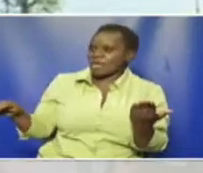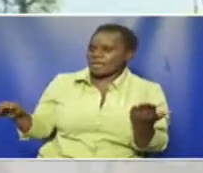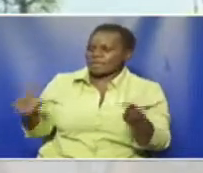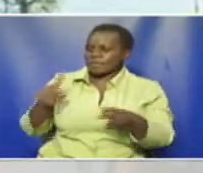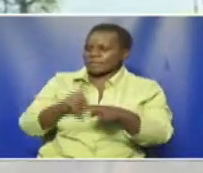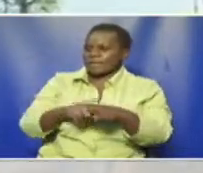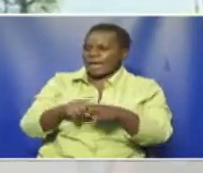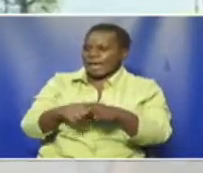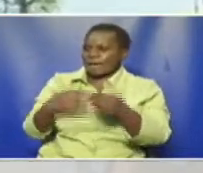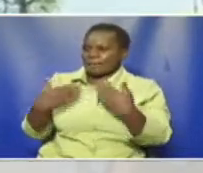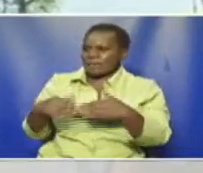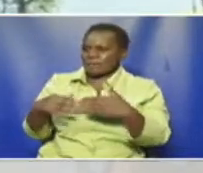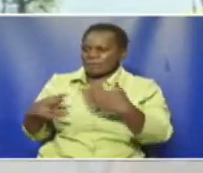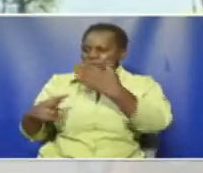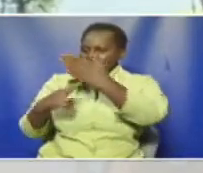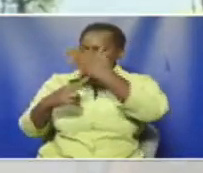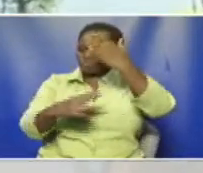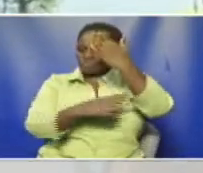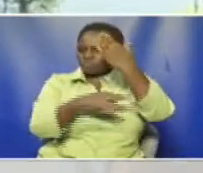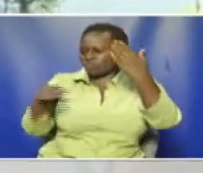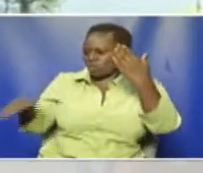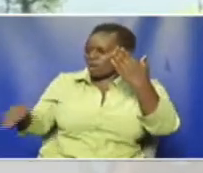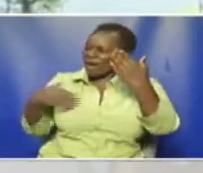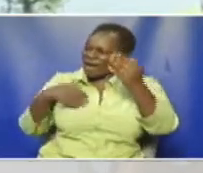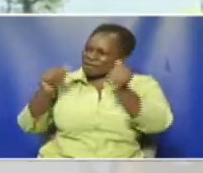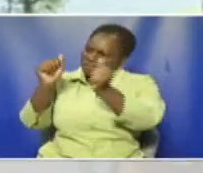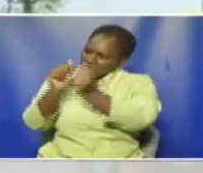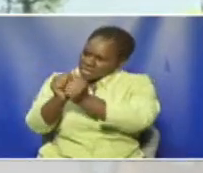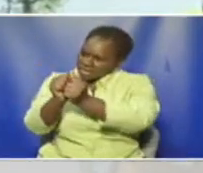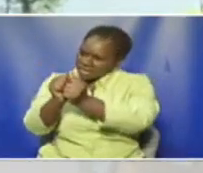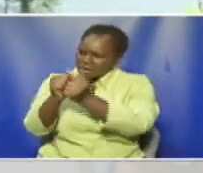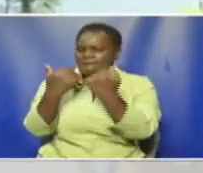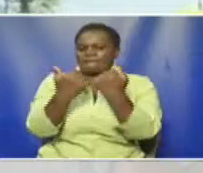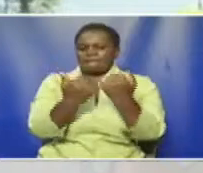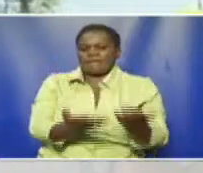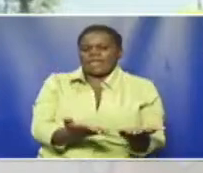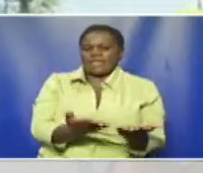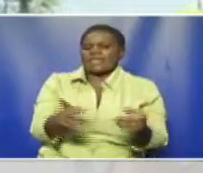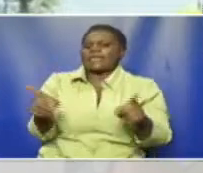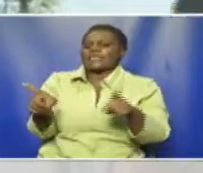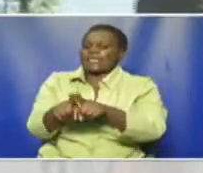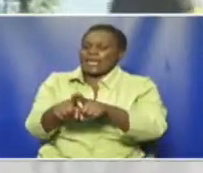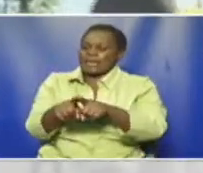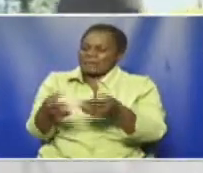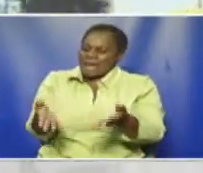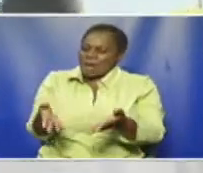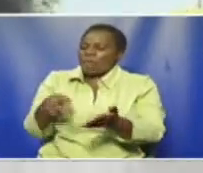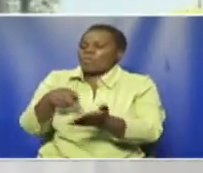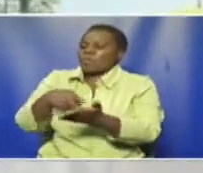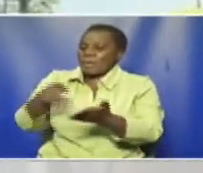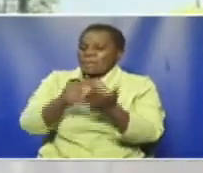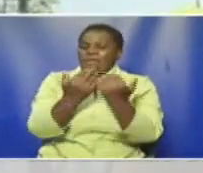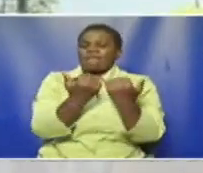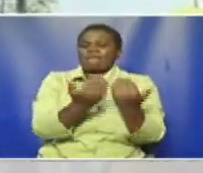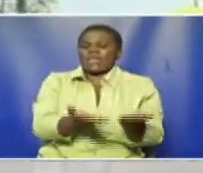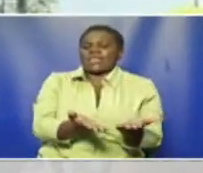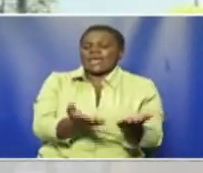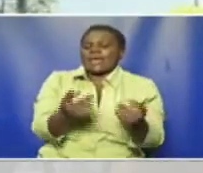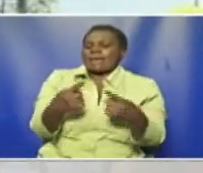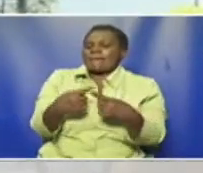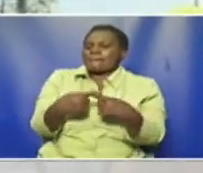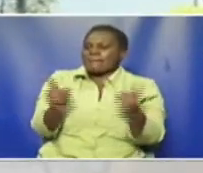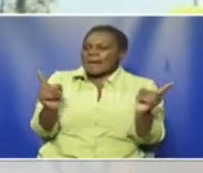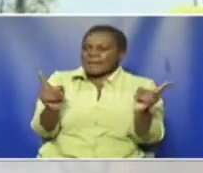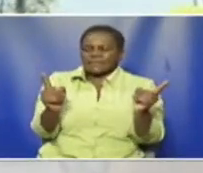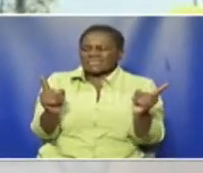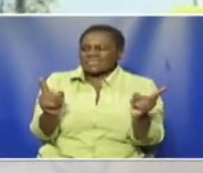time ya watu kupita na bridge asubuhi ulikuwa na shilingi 10 unapanda ferry. Yani ni kama siku hizi tulipia ndio tuipa. Lakini